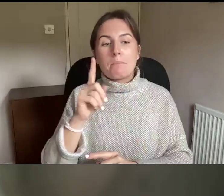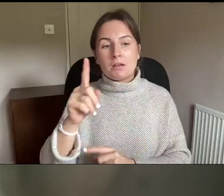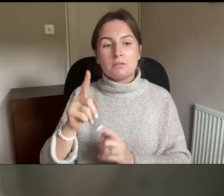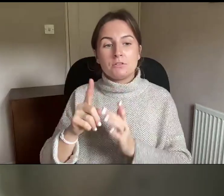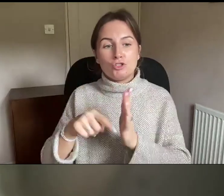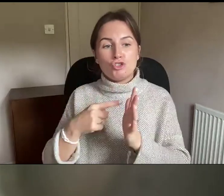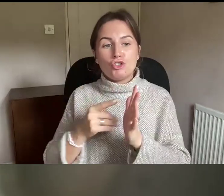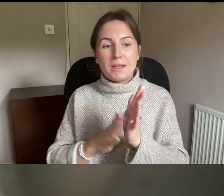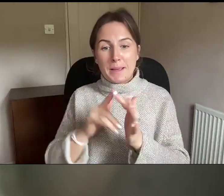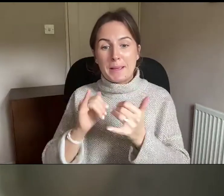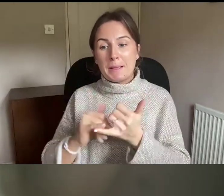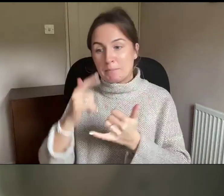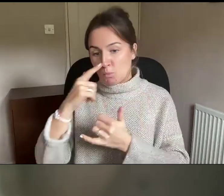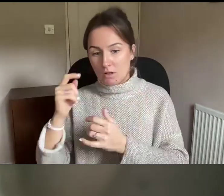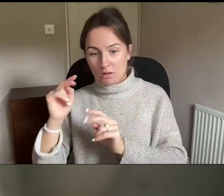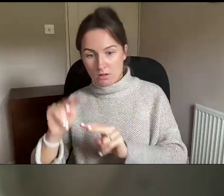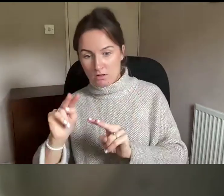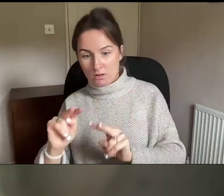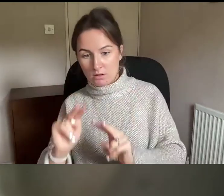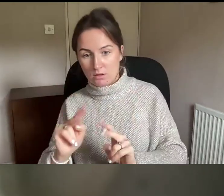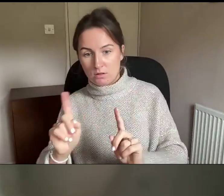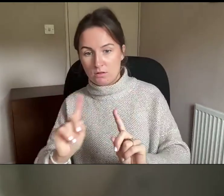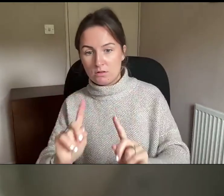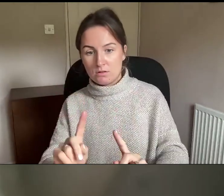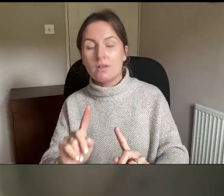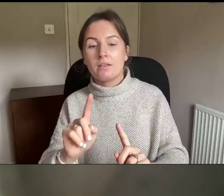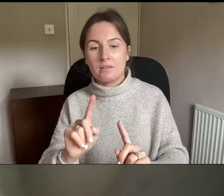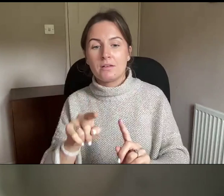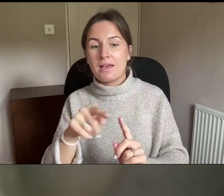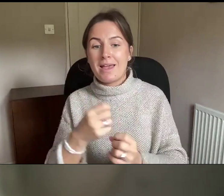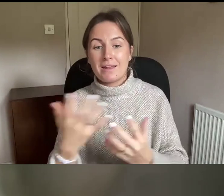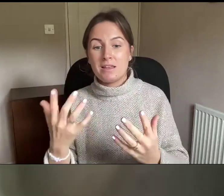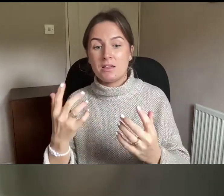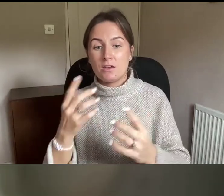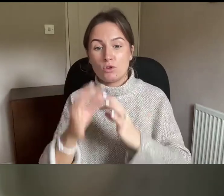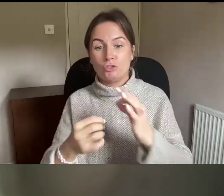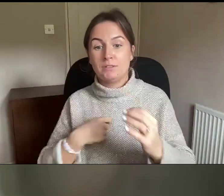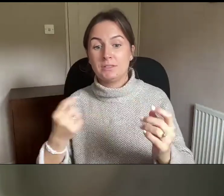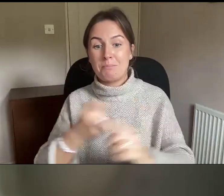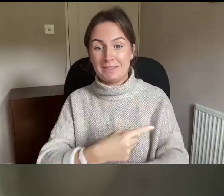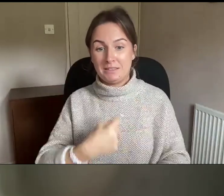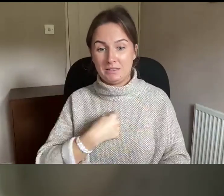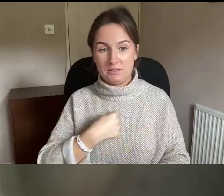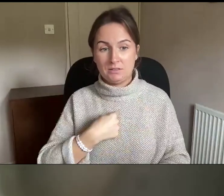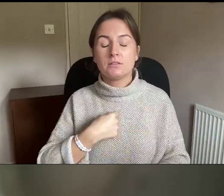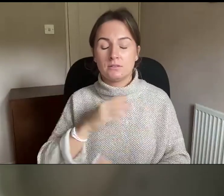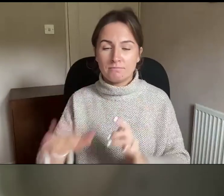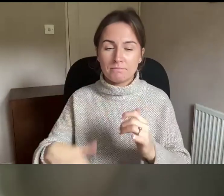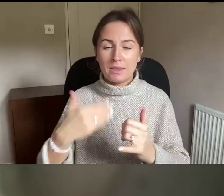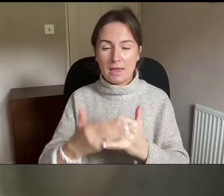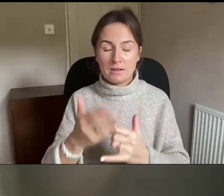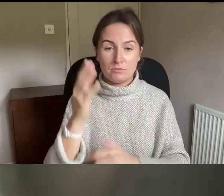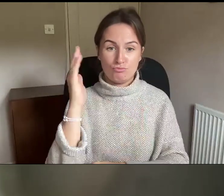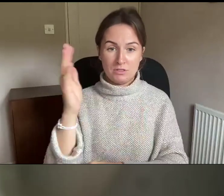Evans will be moderating and keeping an eye on the chat. And then once I have completed sort of the main part of the presentation,